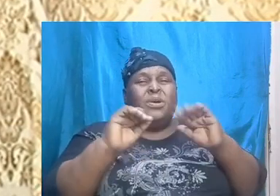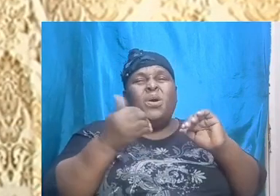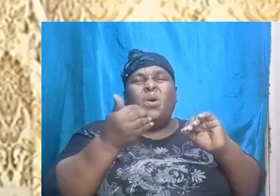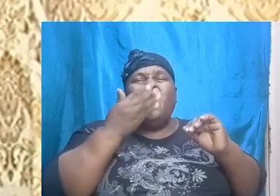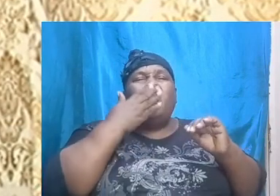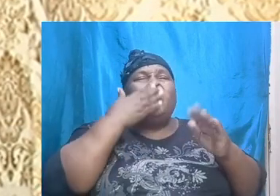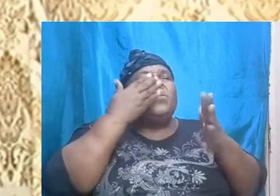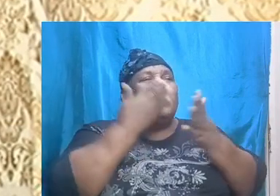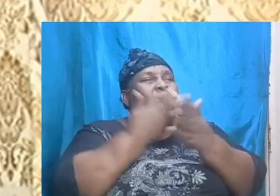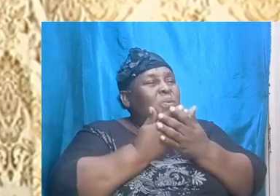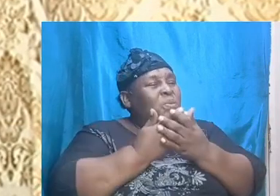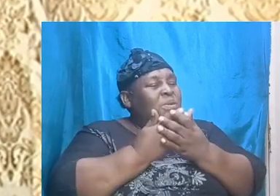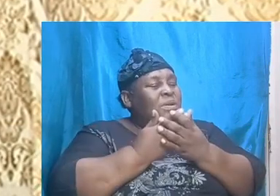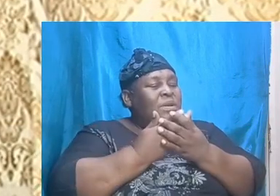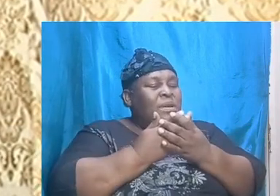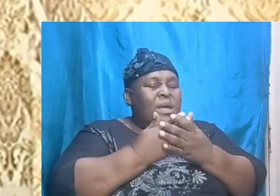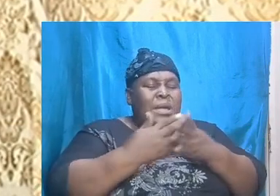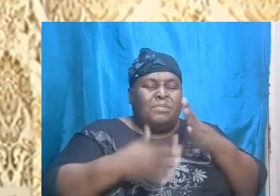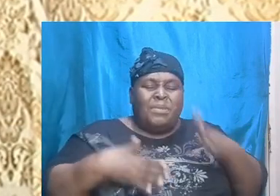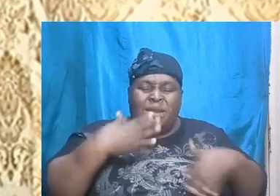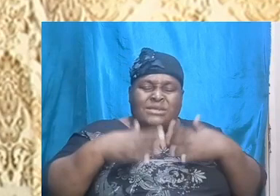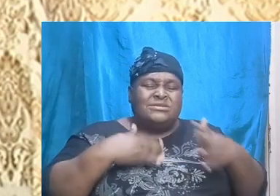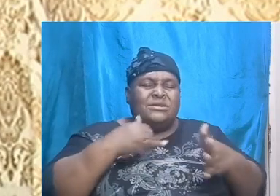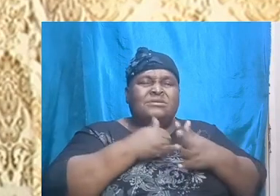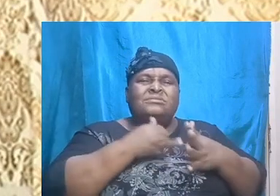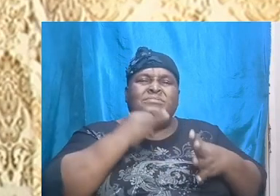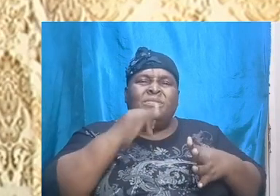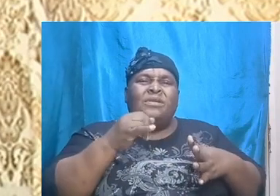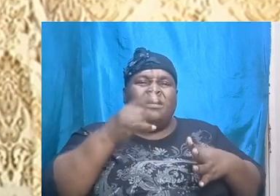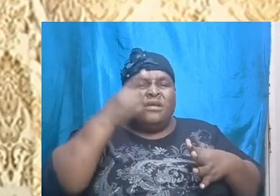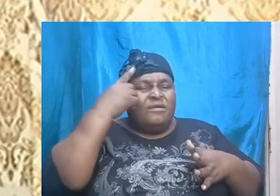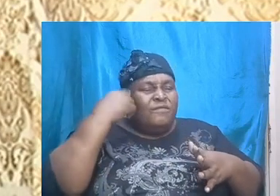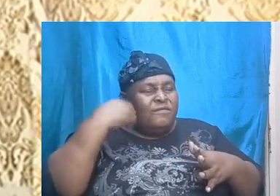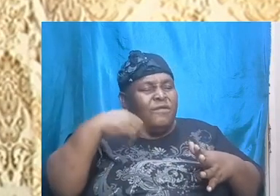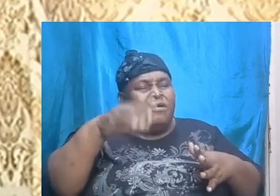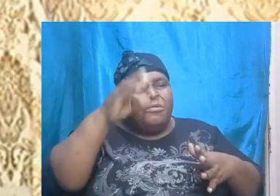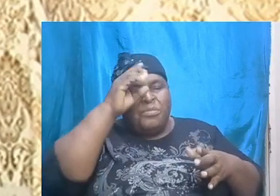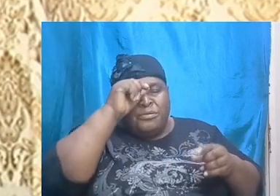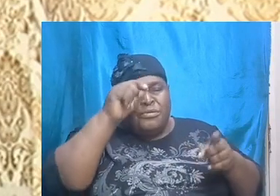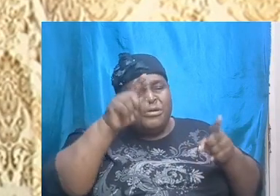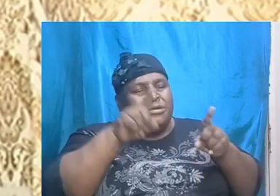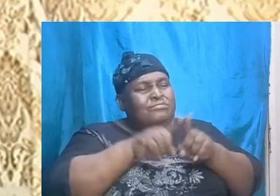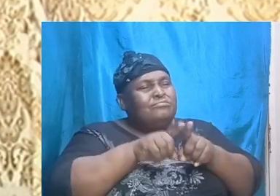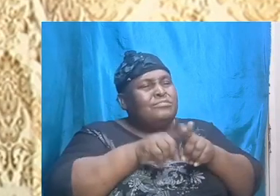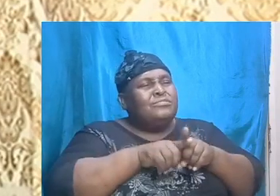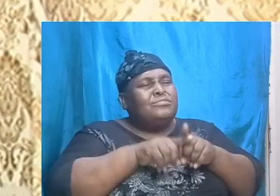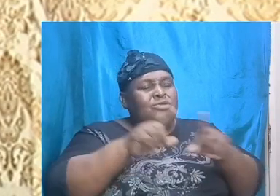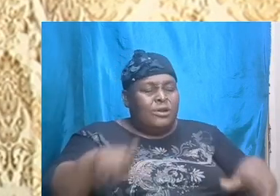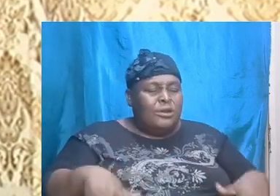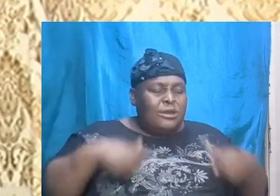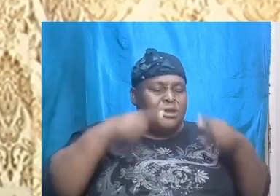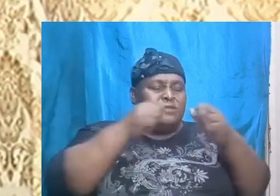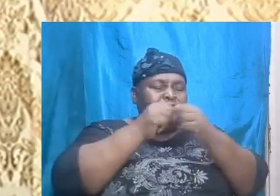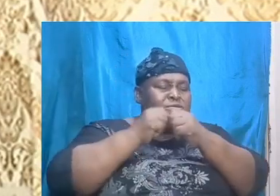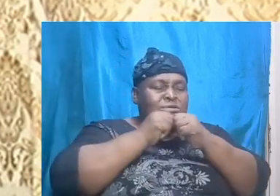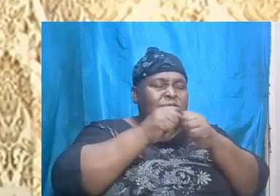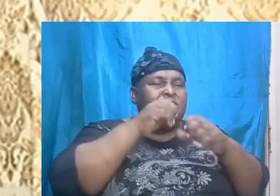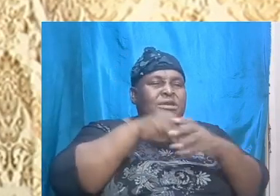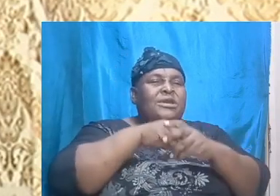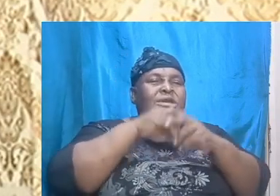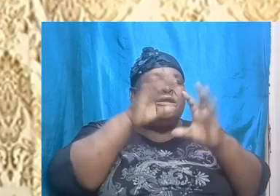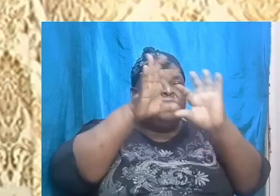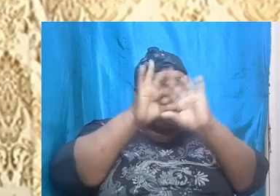good and how pleasant it is for brethren to dwell together in